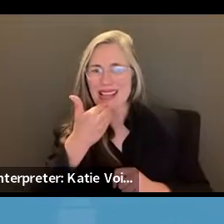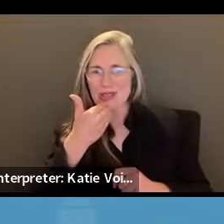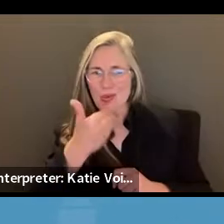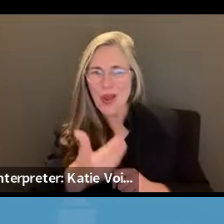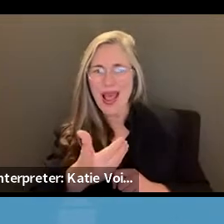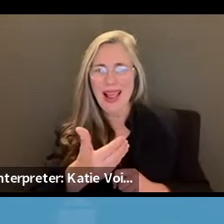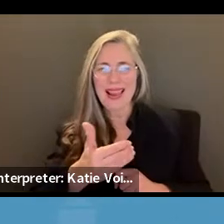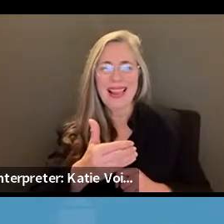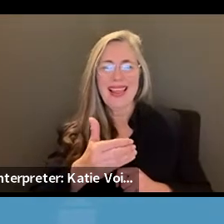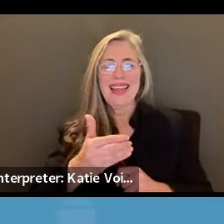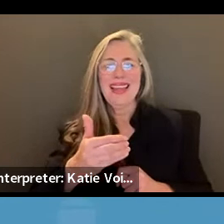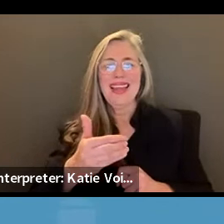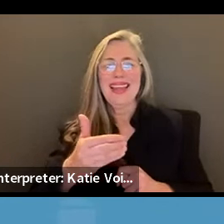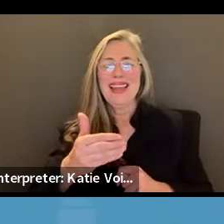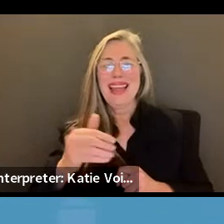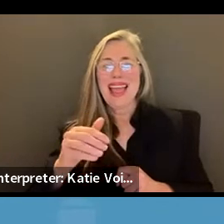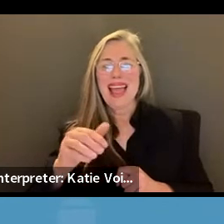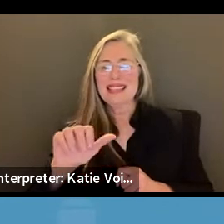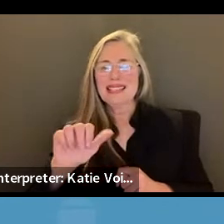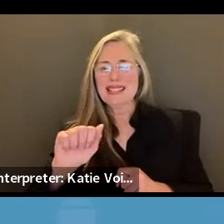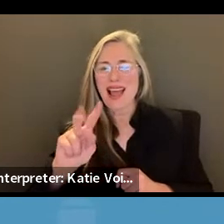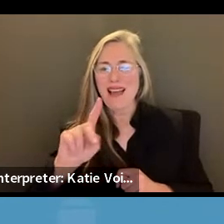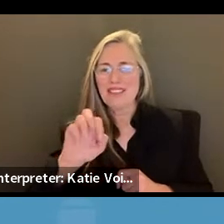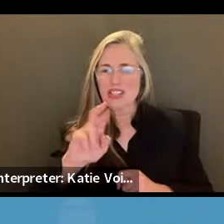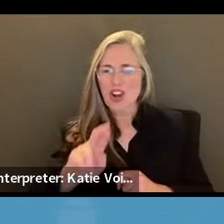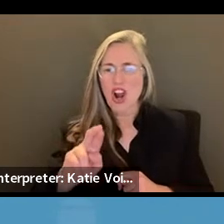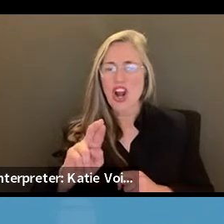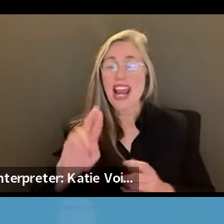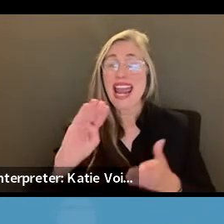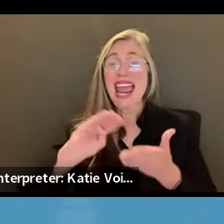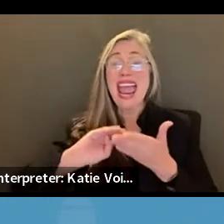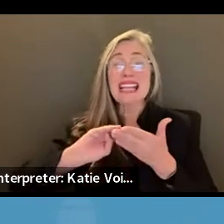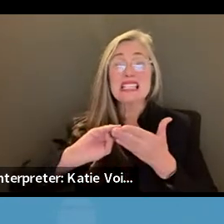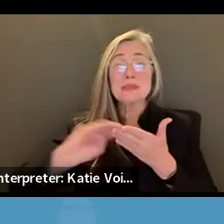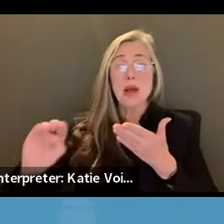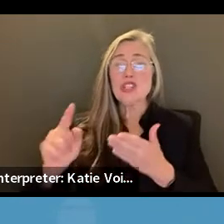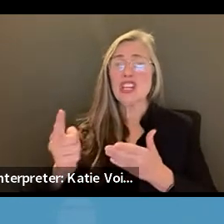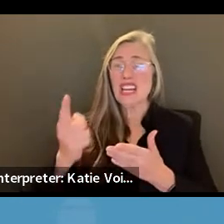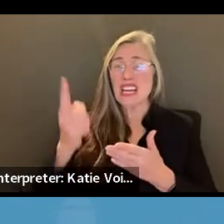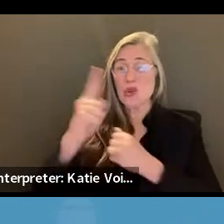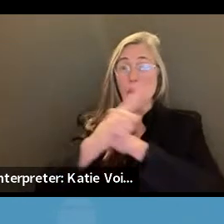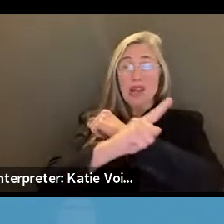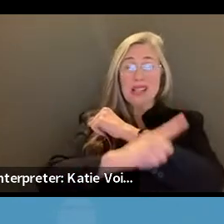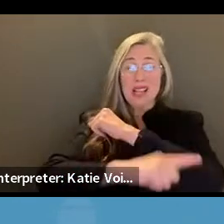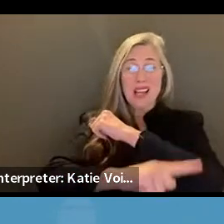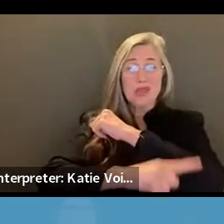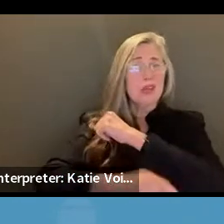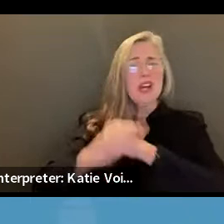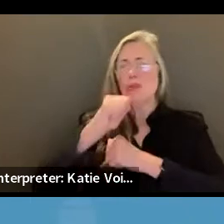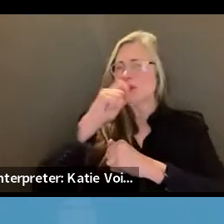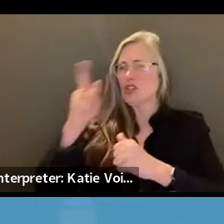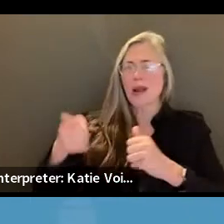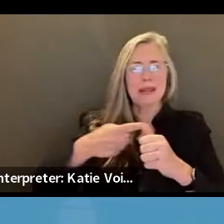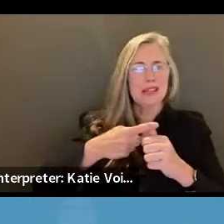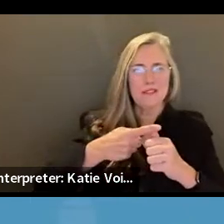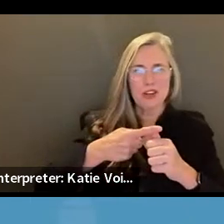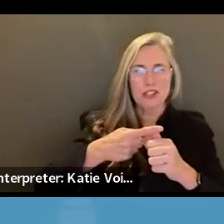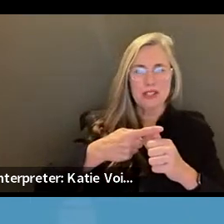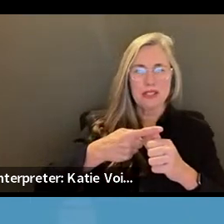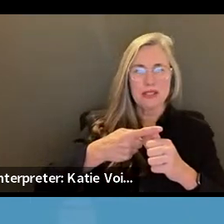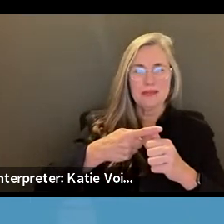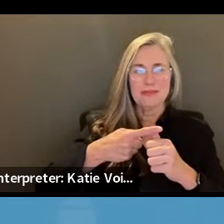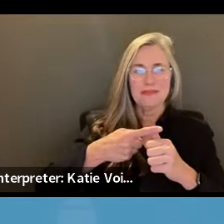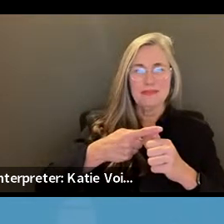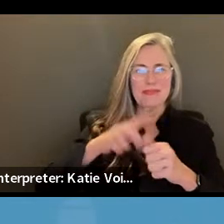was that expulsion is one consequence, but it should not be the first consequence. The first consequence that we go